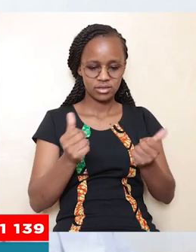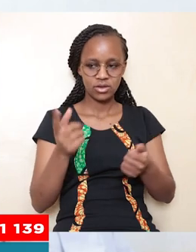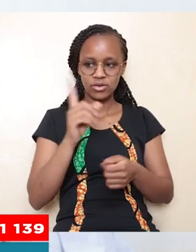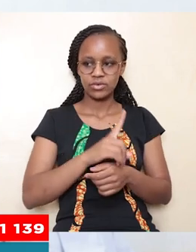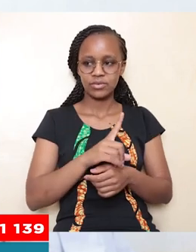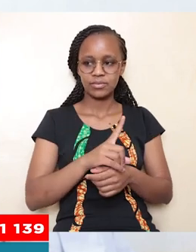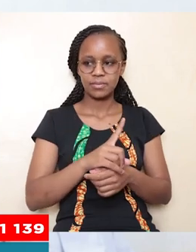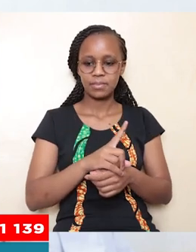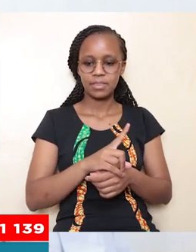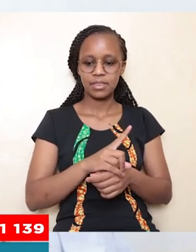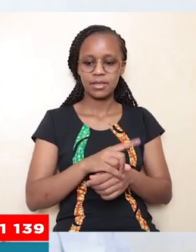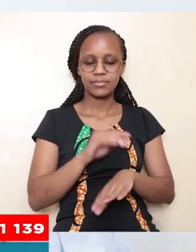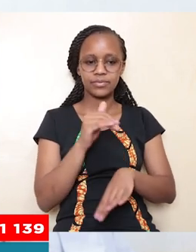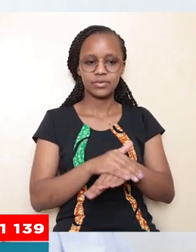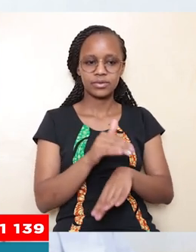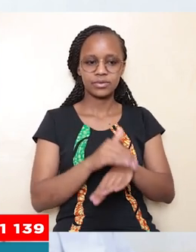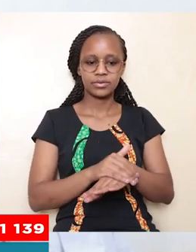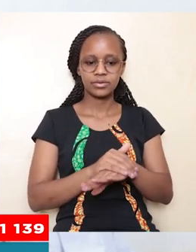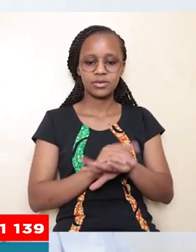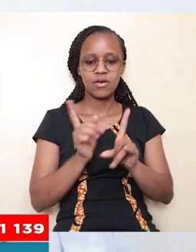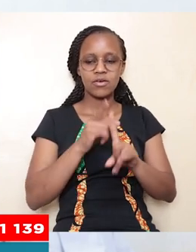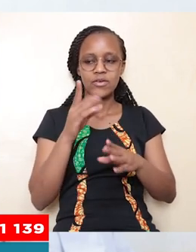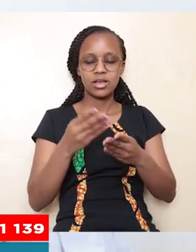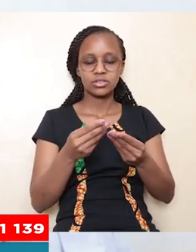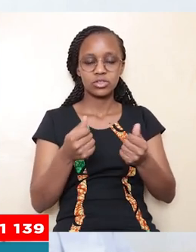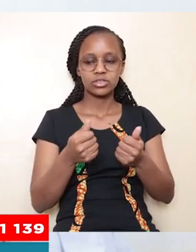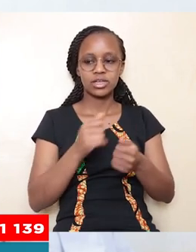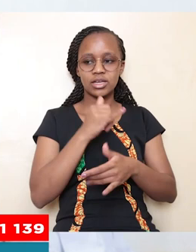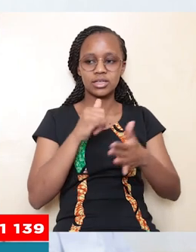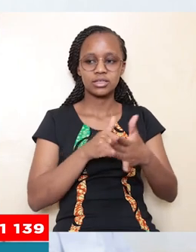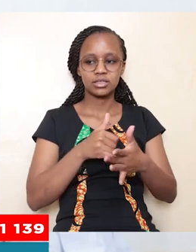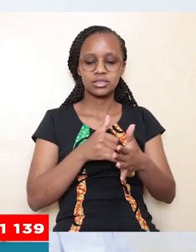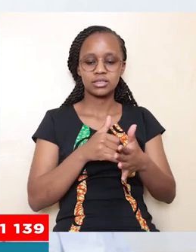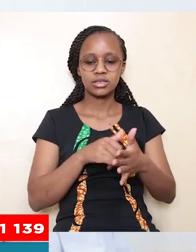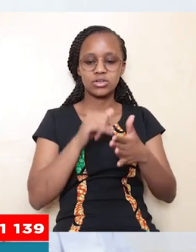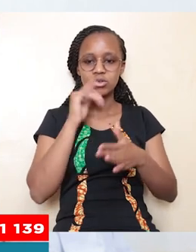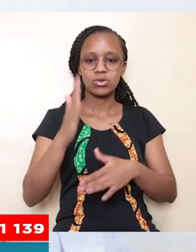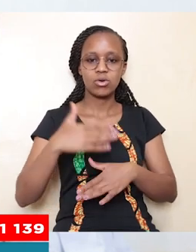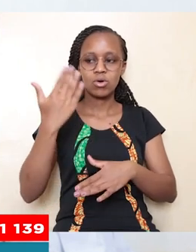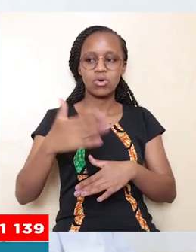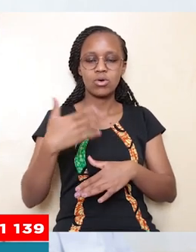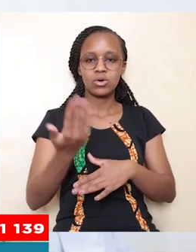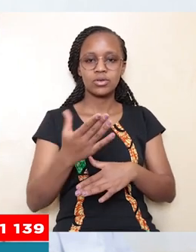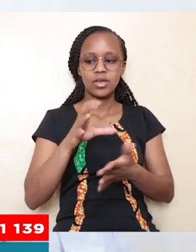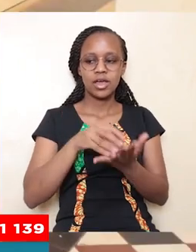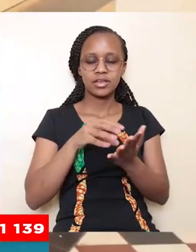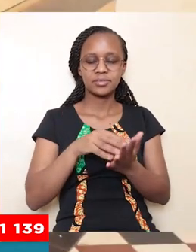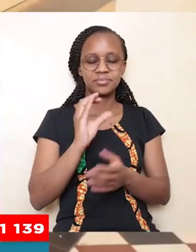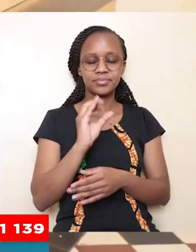Now, this might seem a good and fast solution. However, it is, of course, not always the